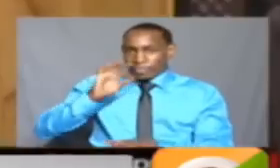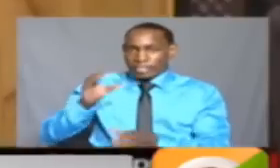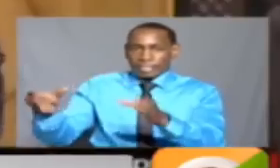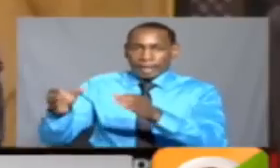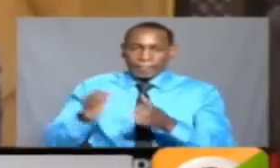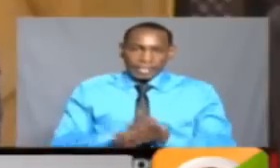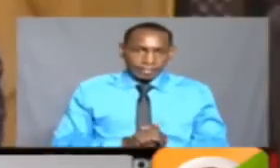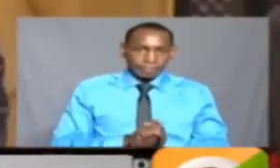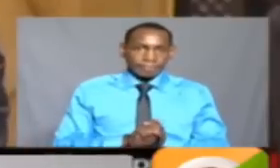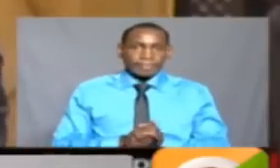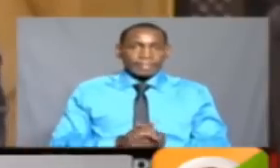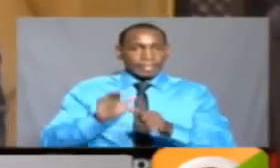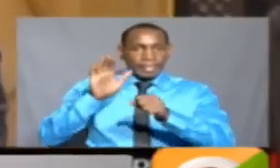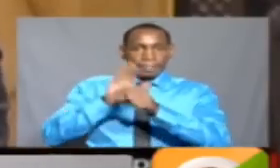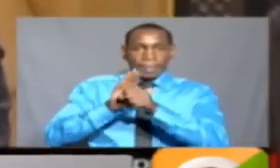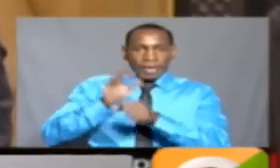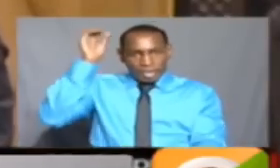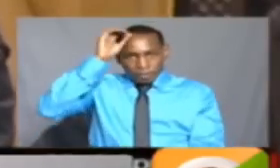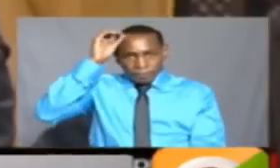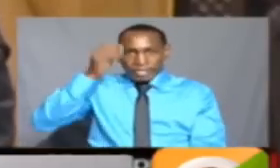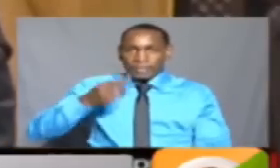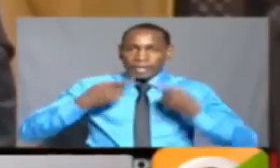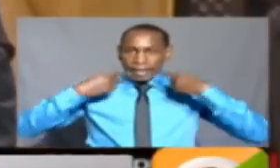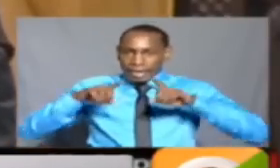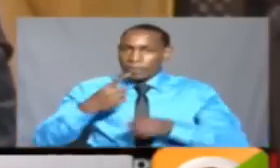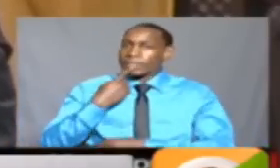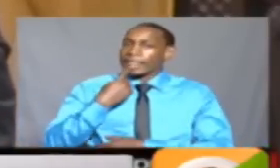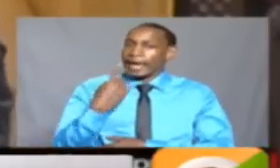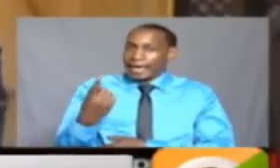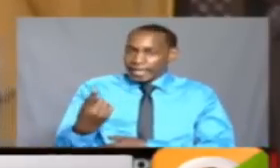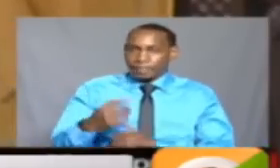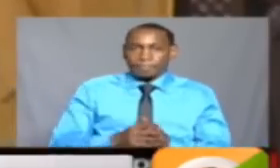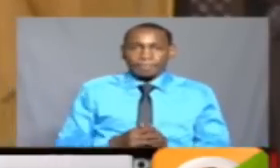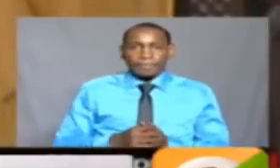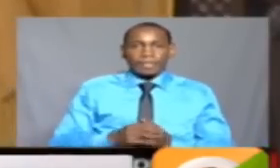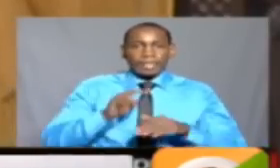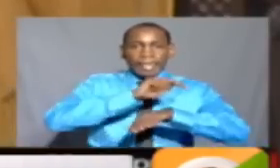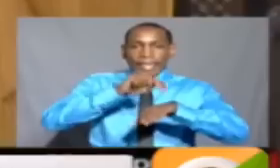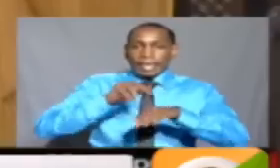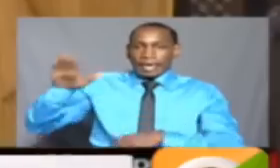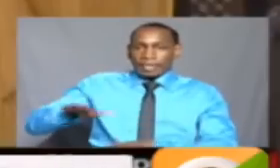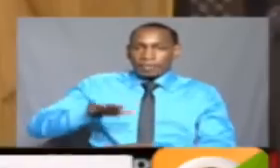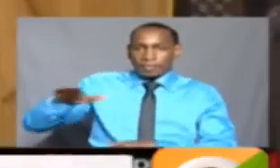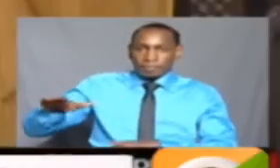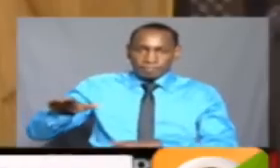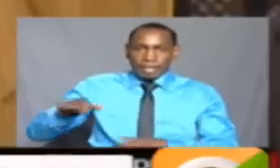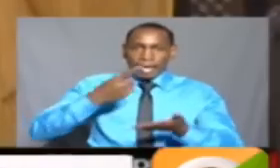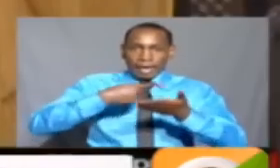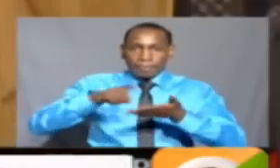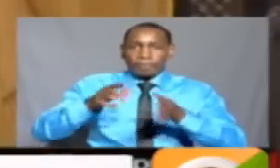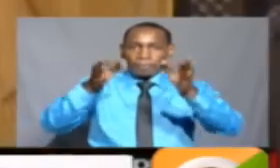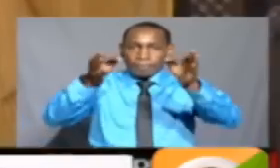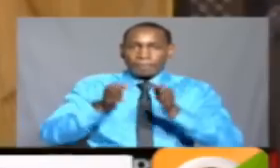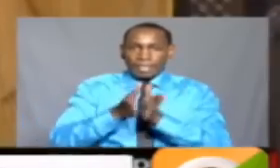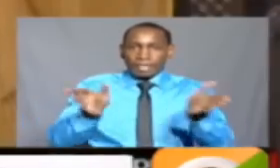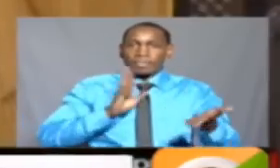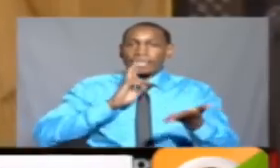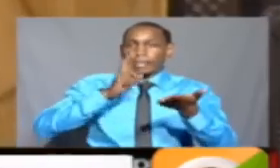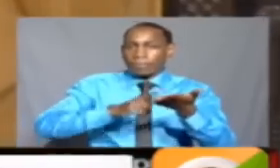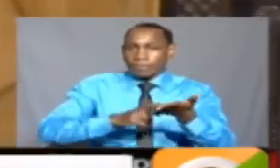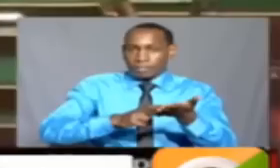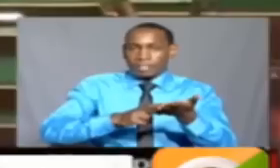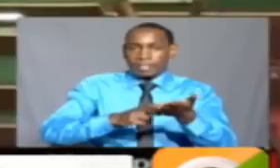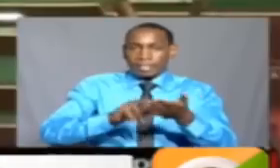entity. Will as many as that opinion say aye? The National Assembly has approved the Public Accounts Committee's